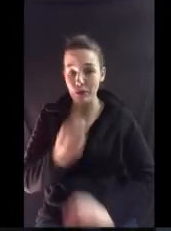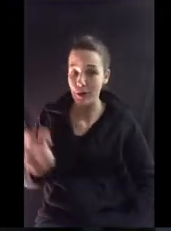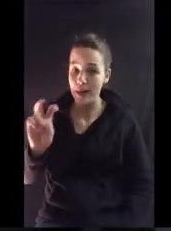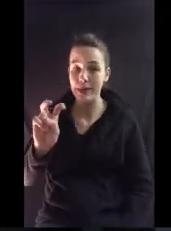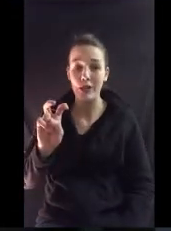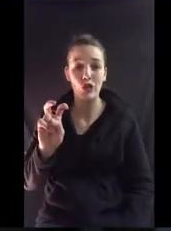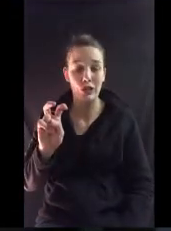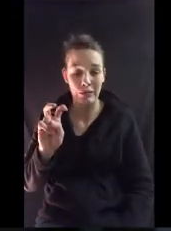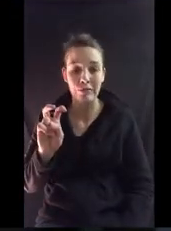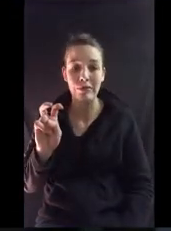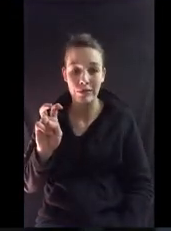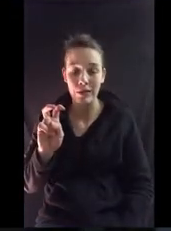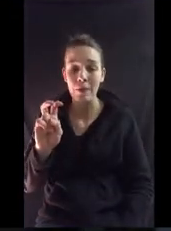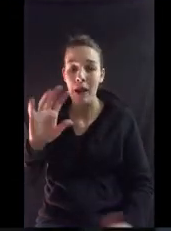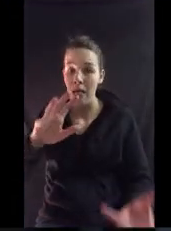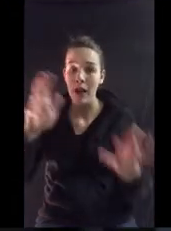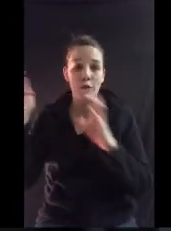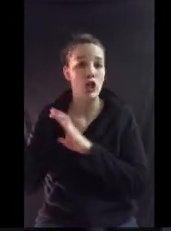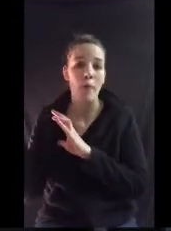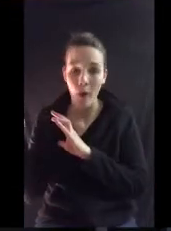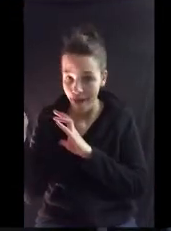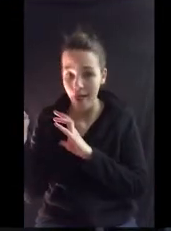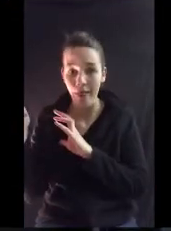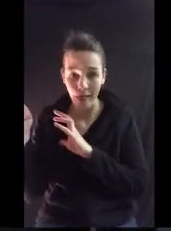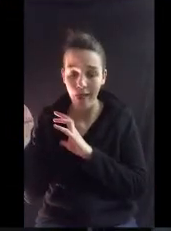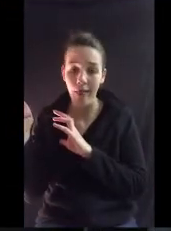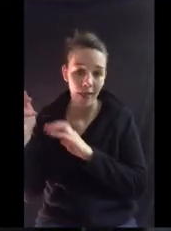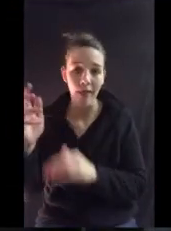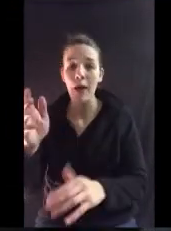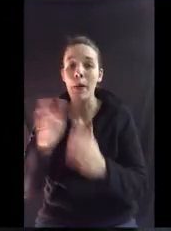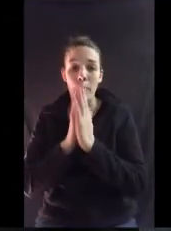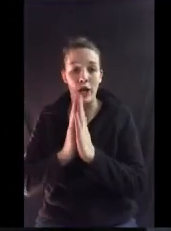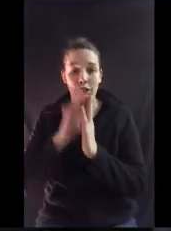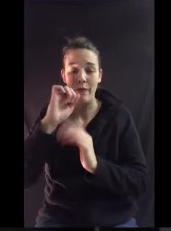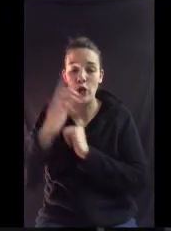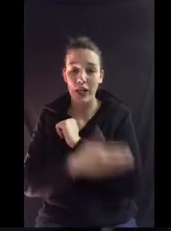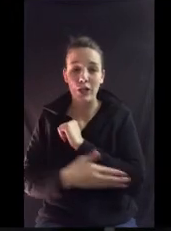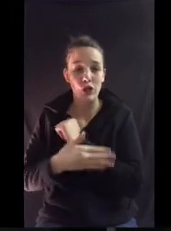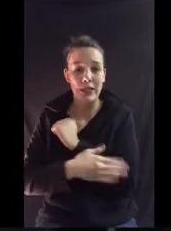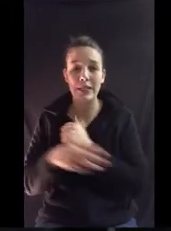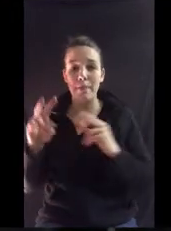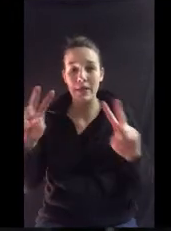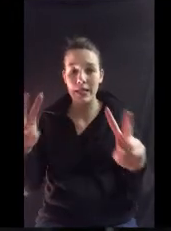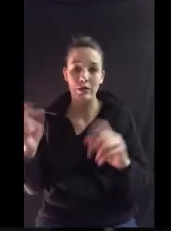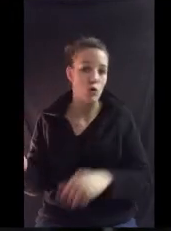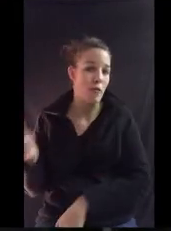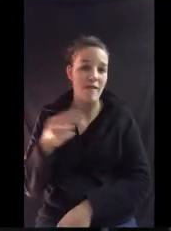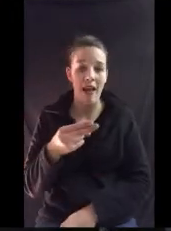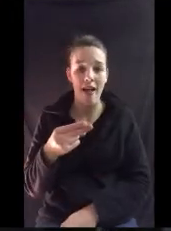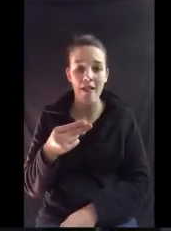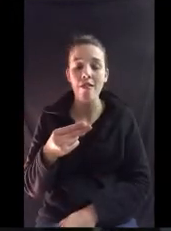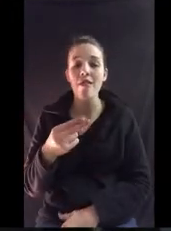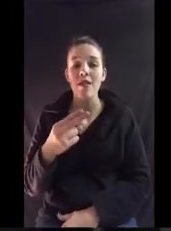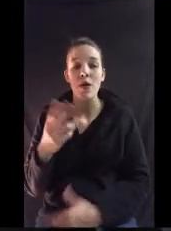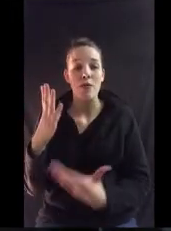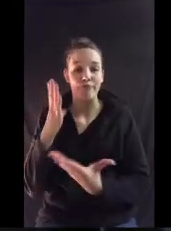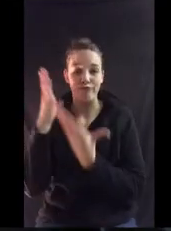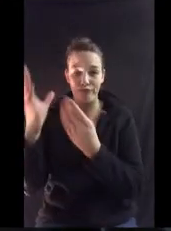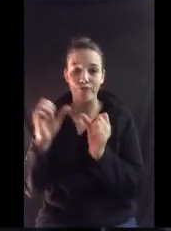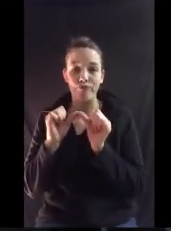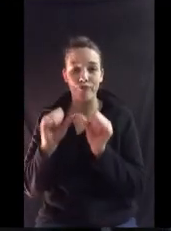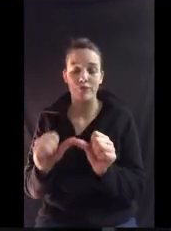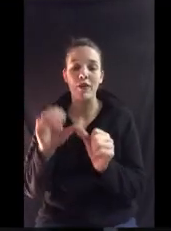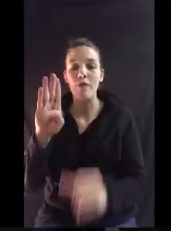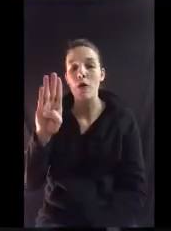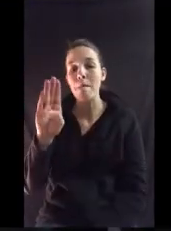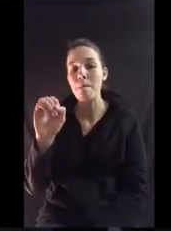as we go through a transition coming up. There's been a lot of turmoil, so just prayers for our country for peace to prevail. We